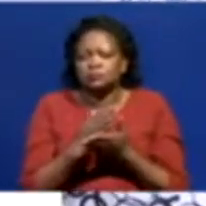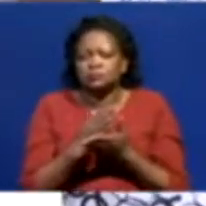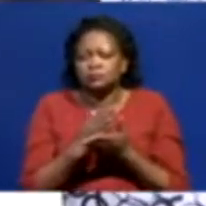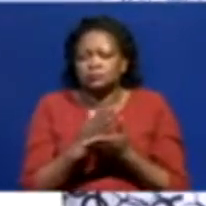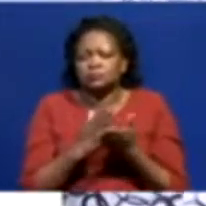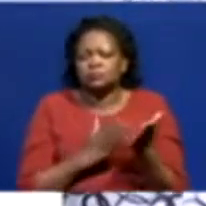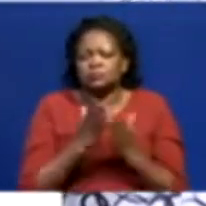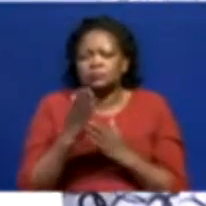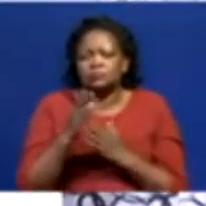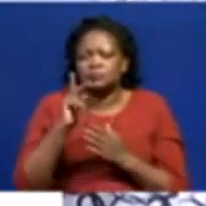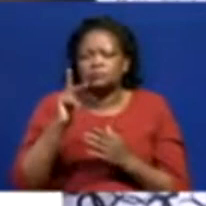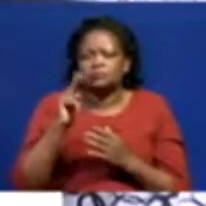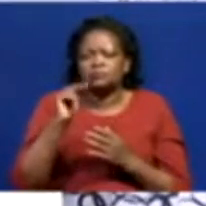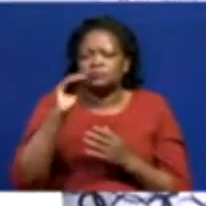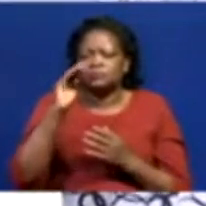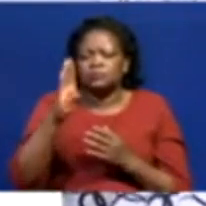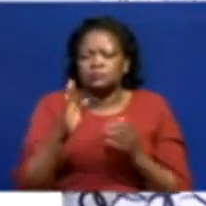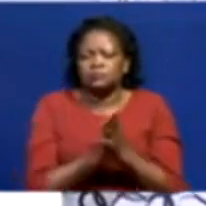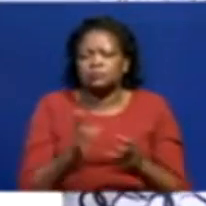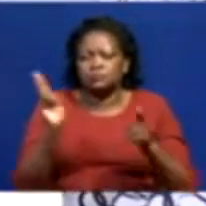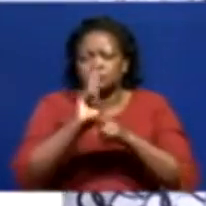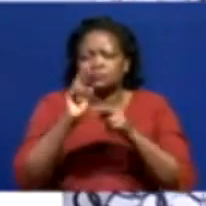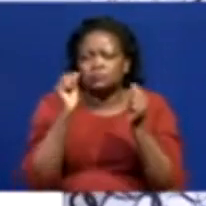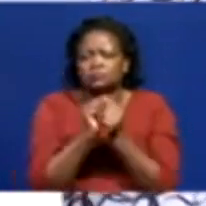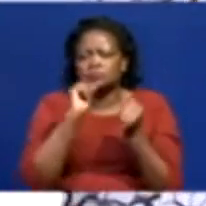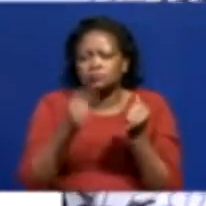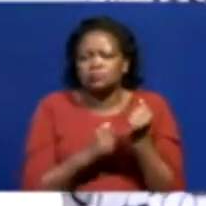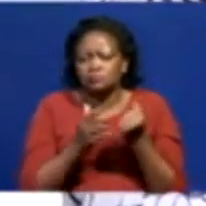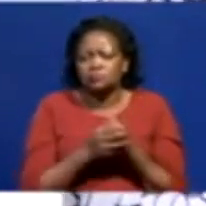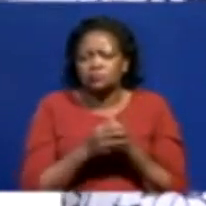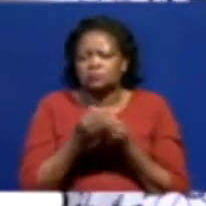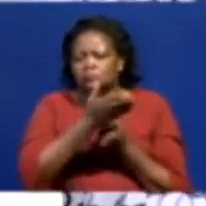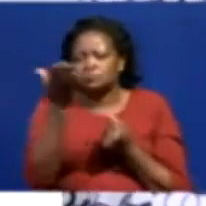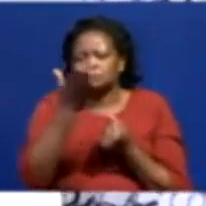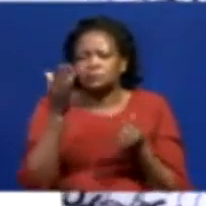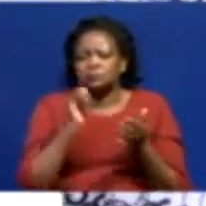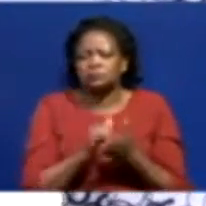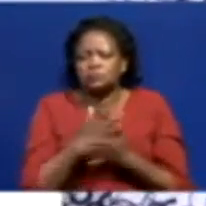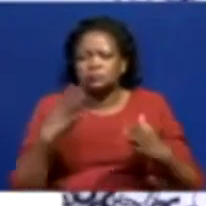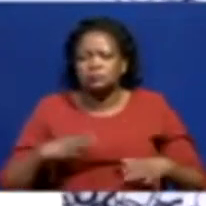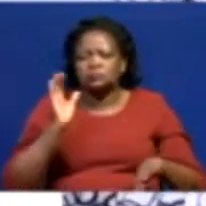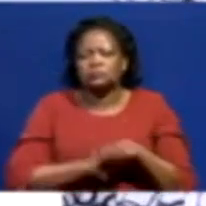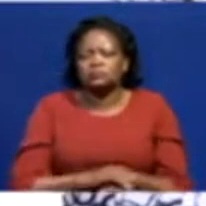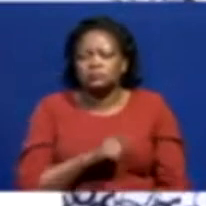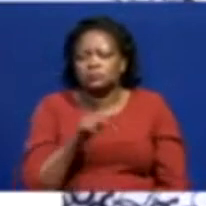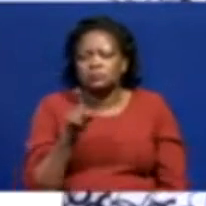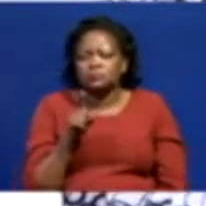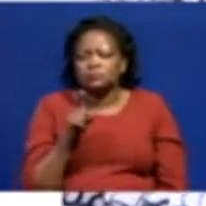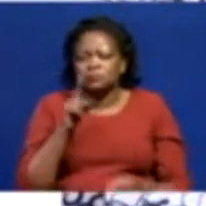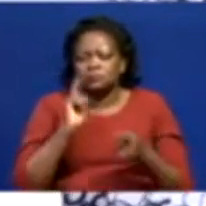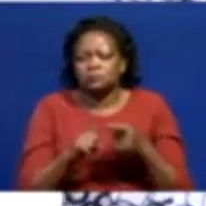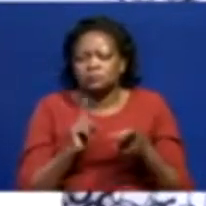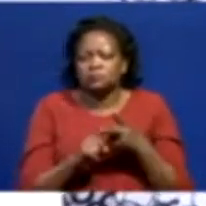and NCPB, but use the 10,000 agrovet shops that are out there, so that everybody gets a piece of the pie. The second